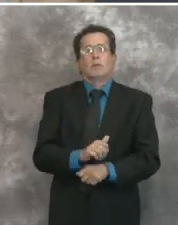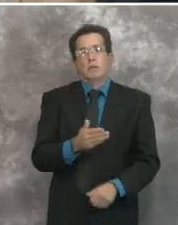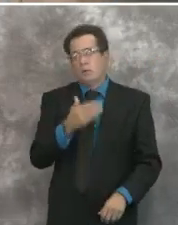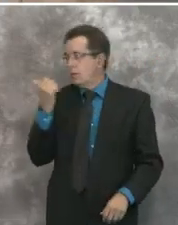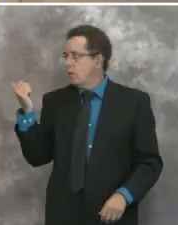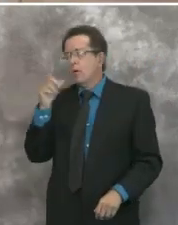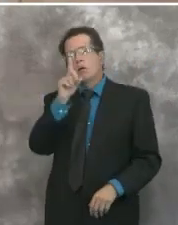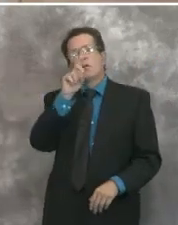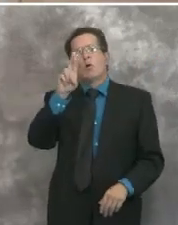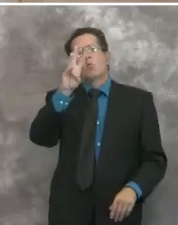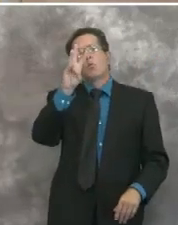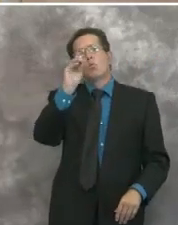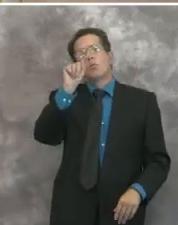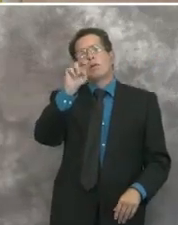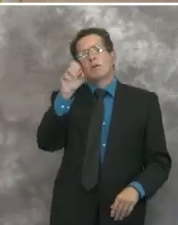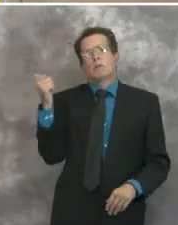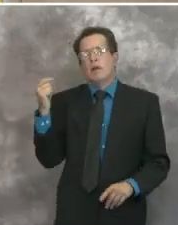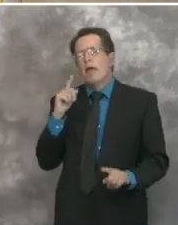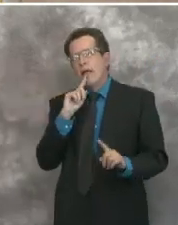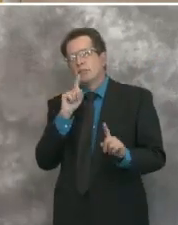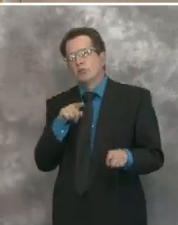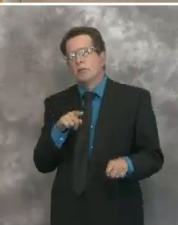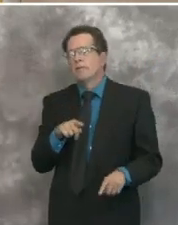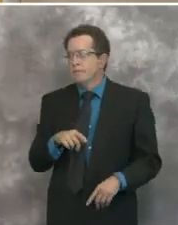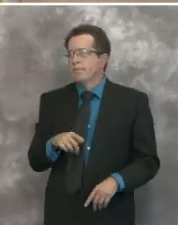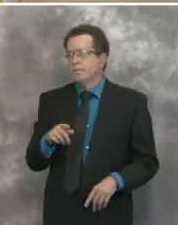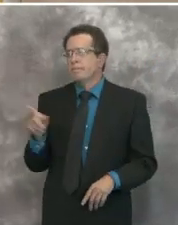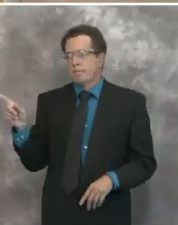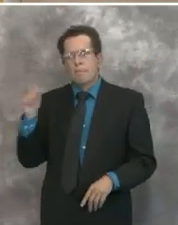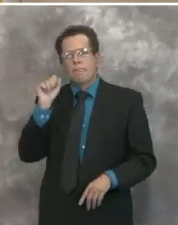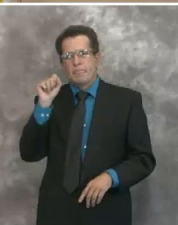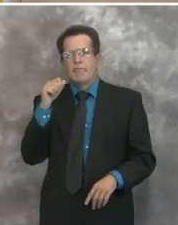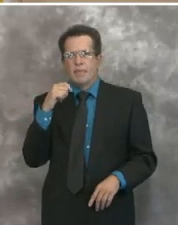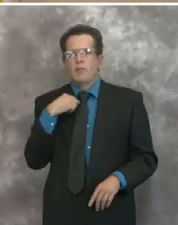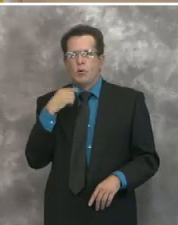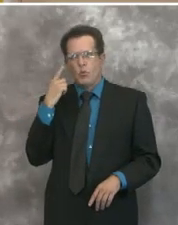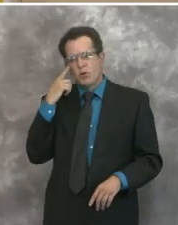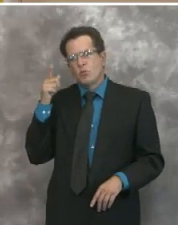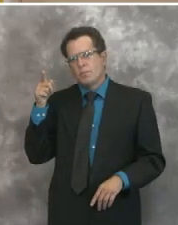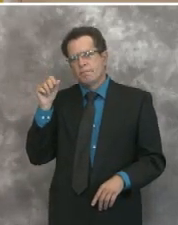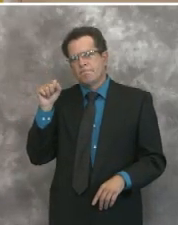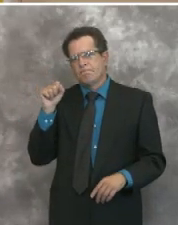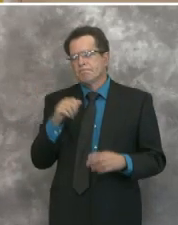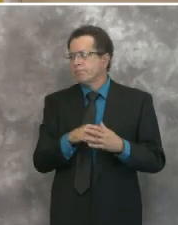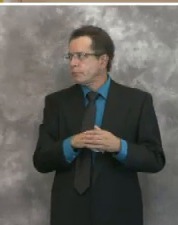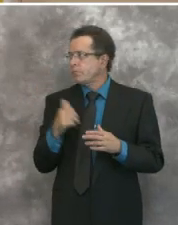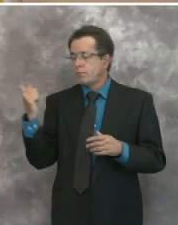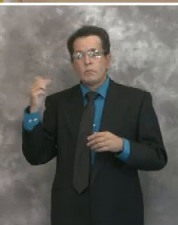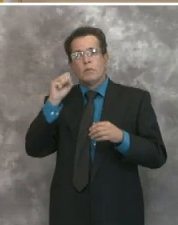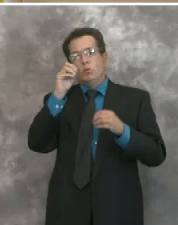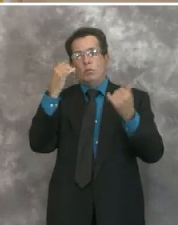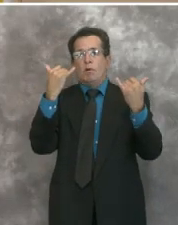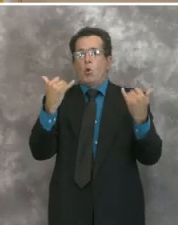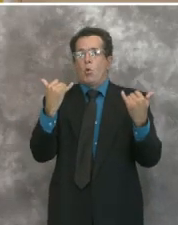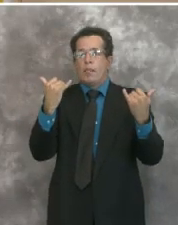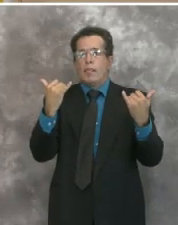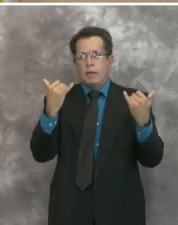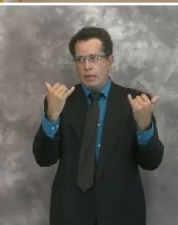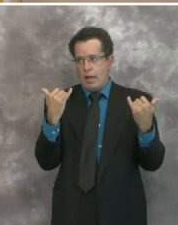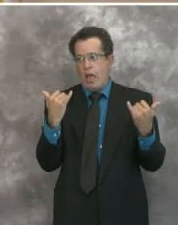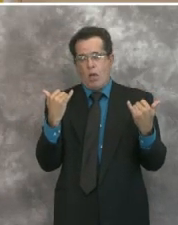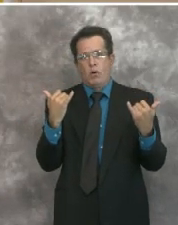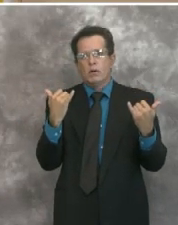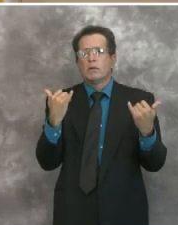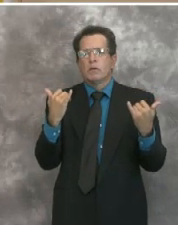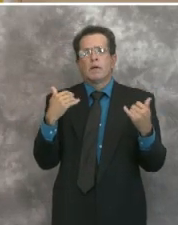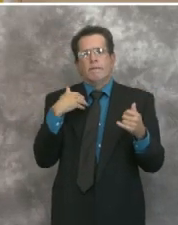Thank you. Did you hear my question? Oh, yes, Sasha, I did. Thank you. So currently, well, there